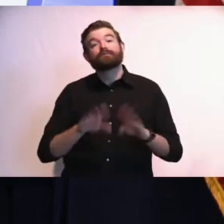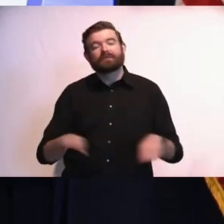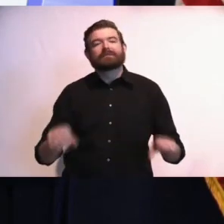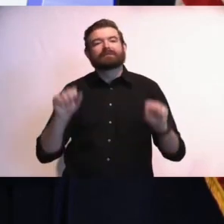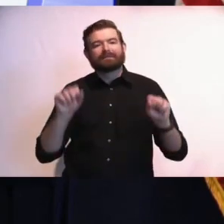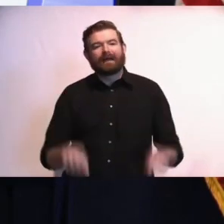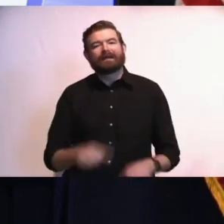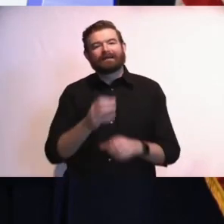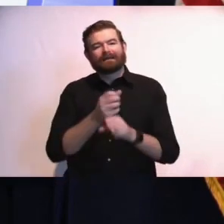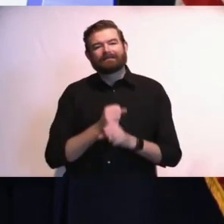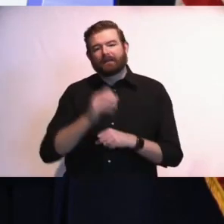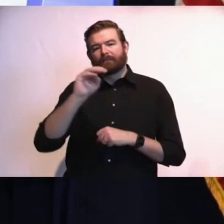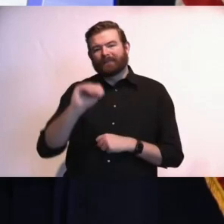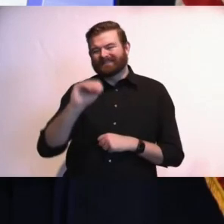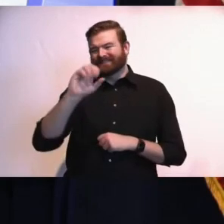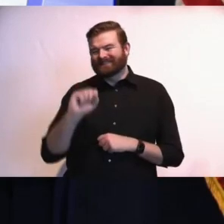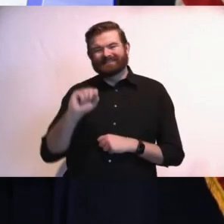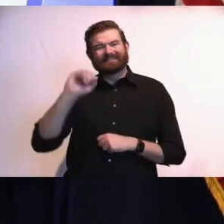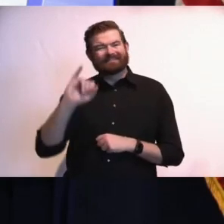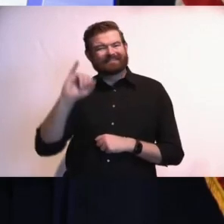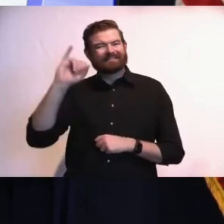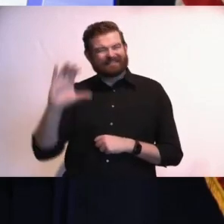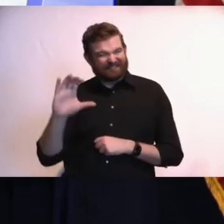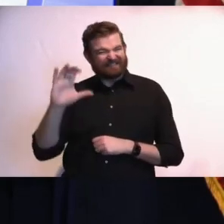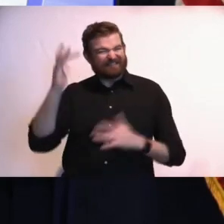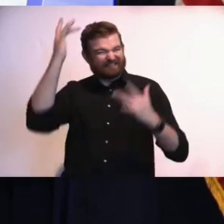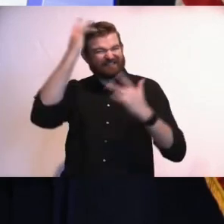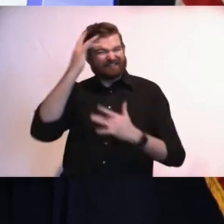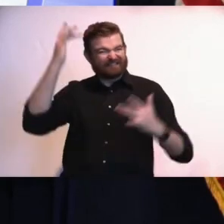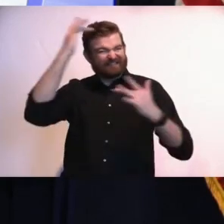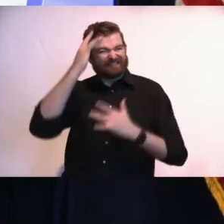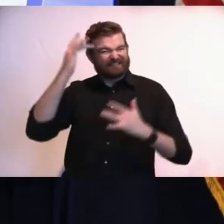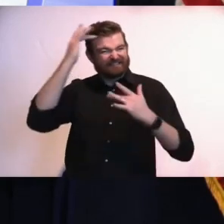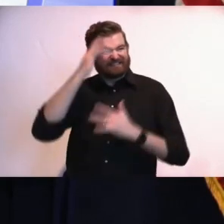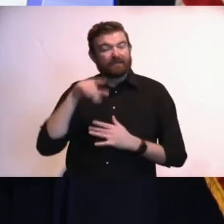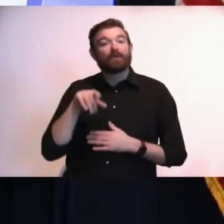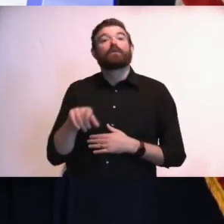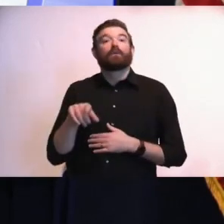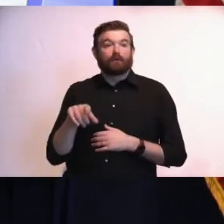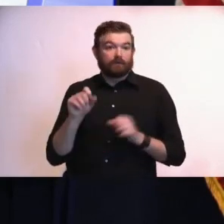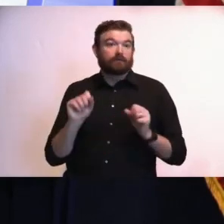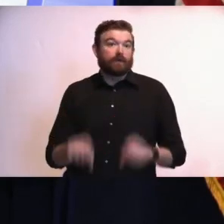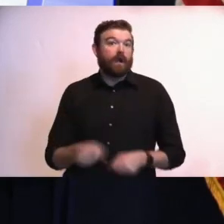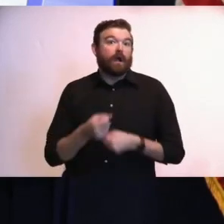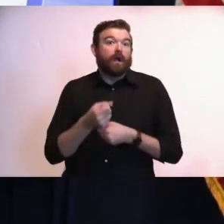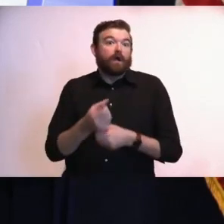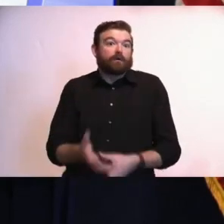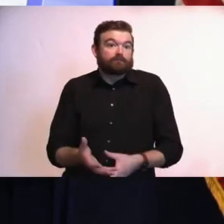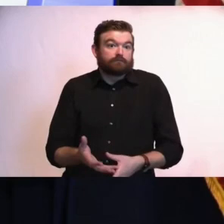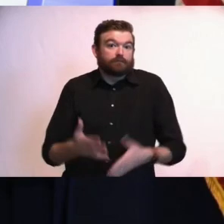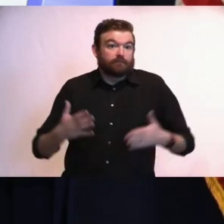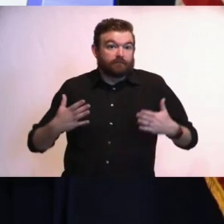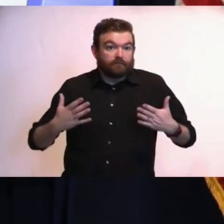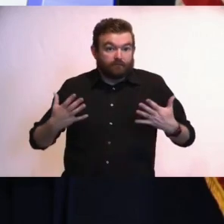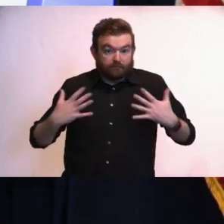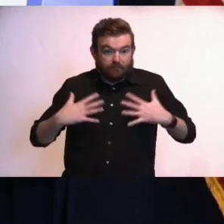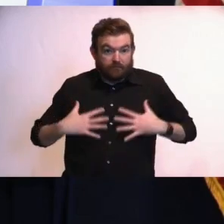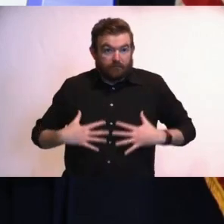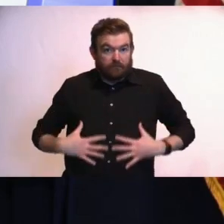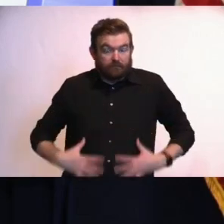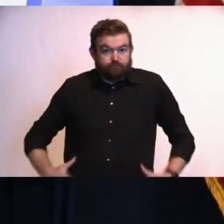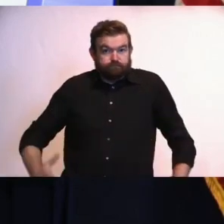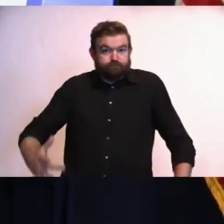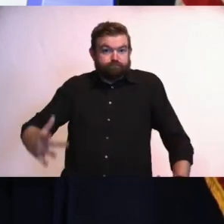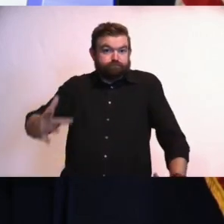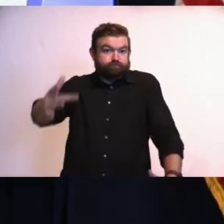syndrome in children, or MIS-C, a condition that can result in widespread inflammation, including heart